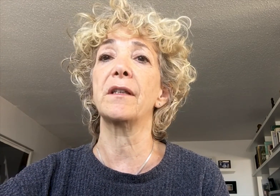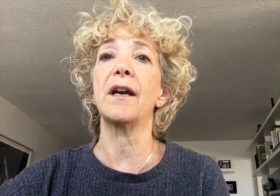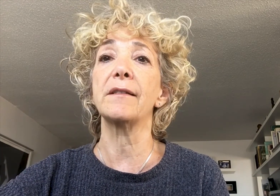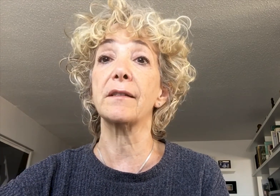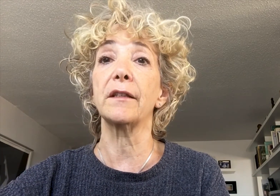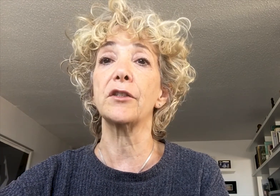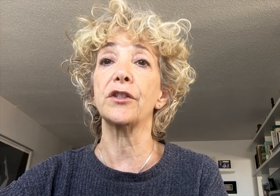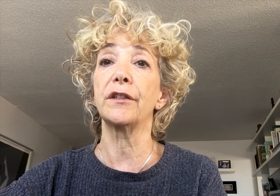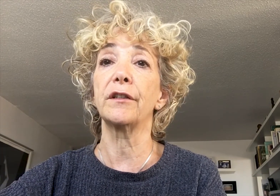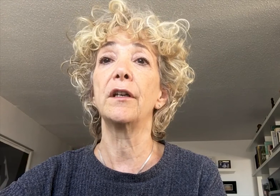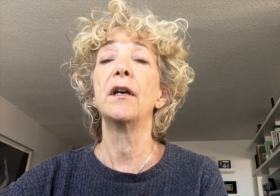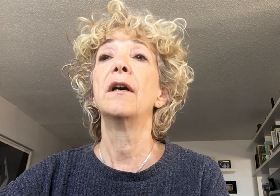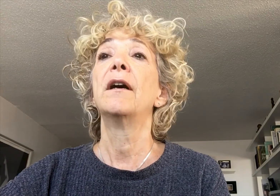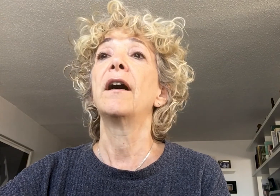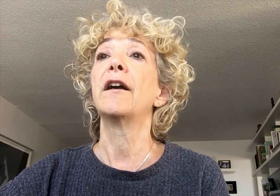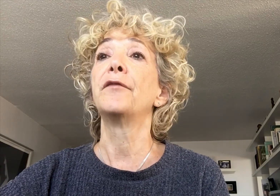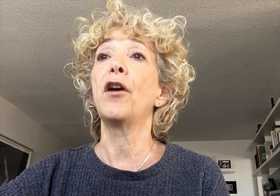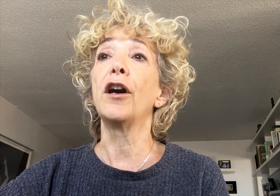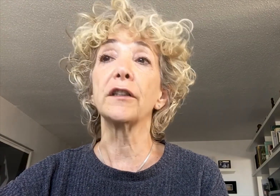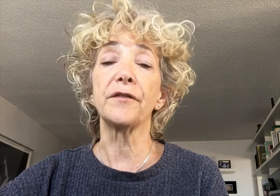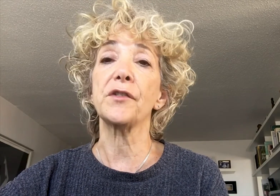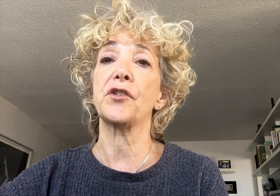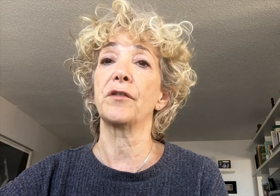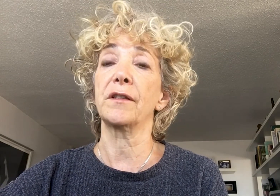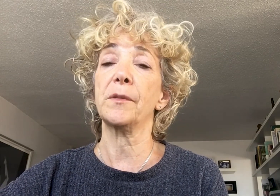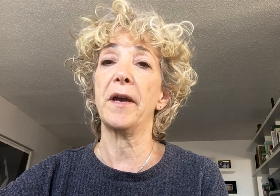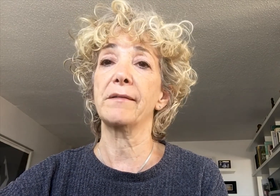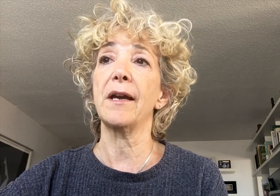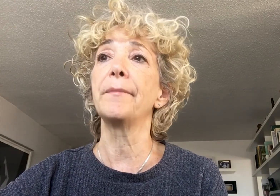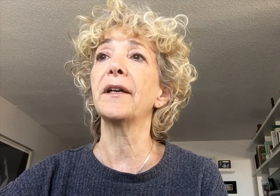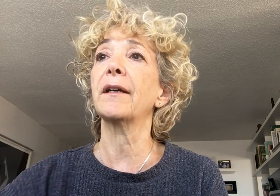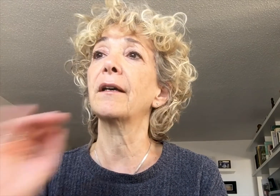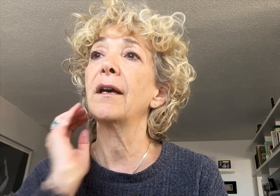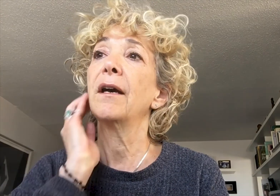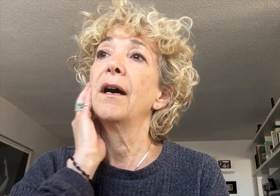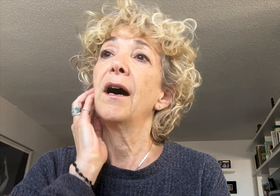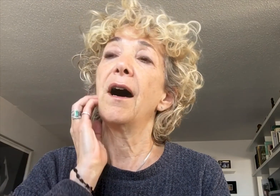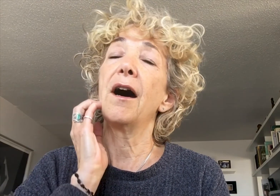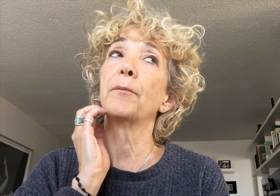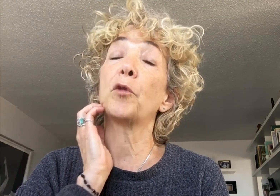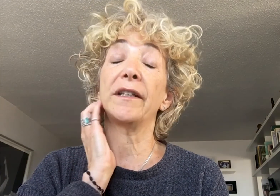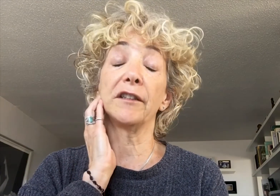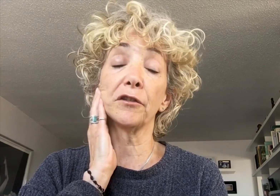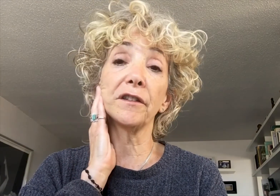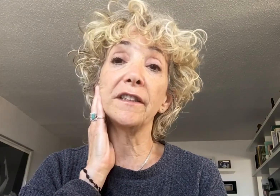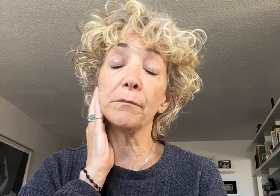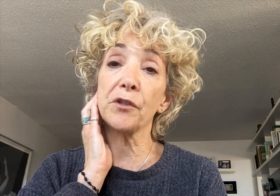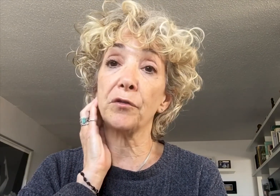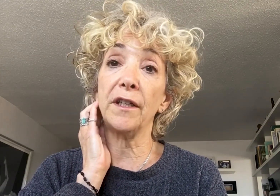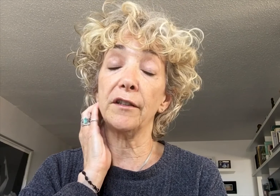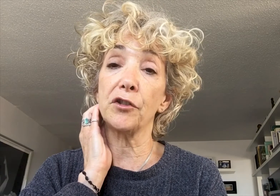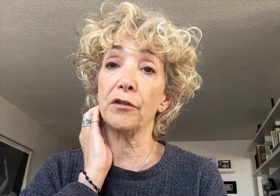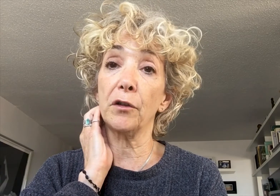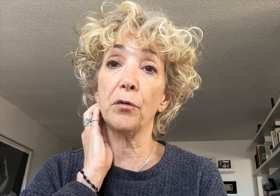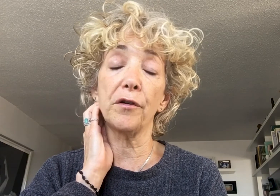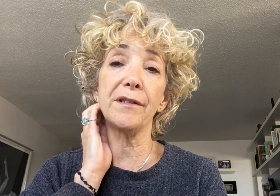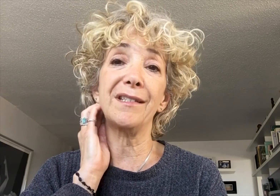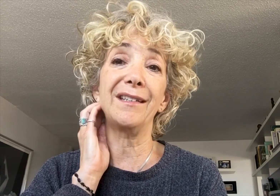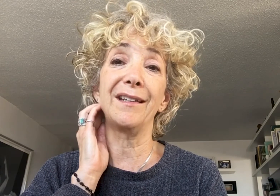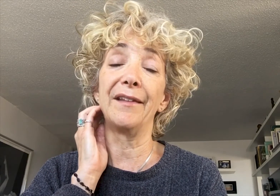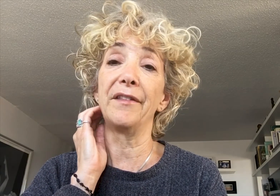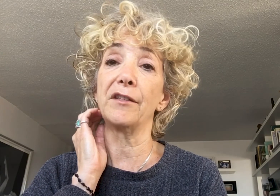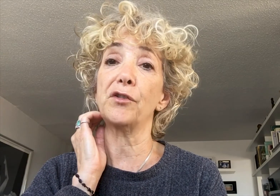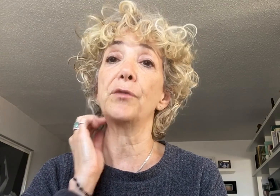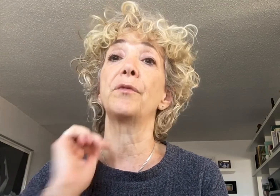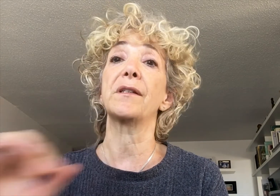speak to the isolation of all of us during this pandemic, Quite literally, it was created during